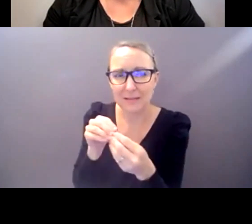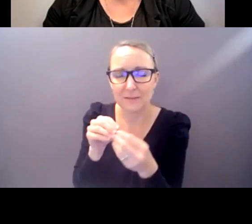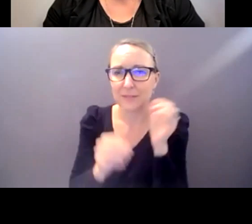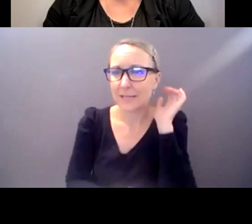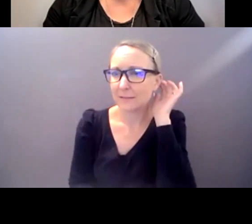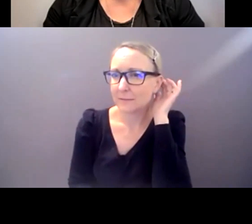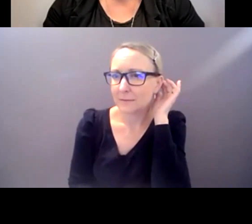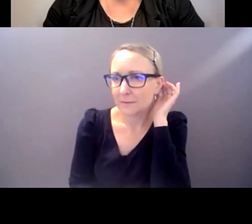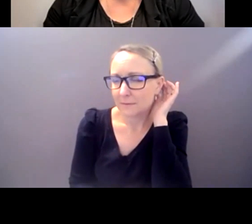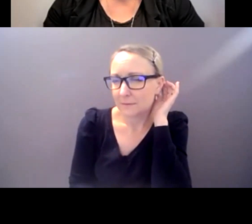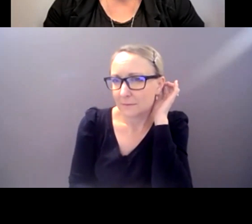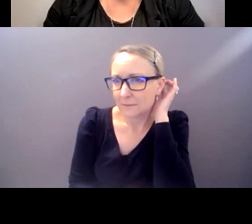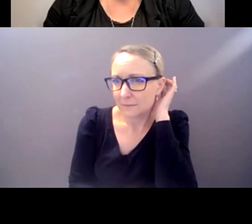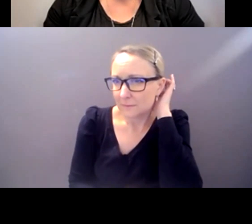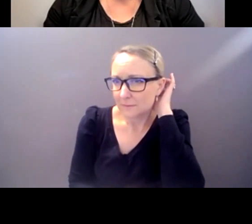we had